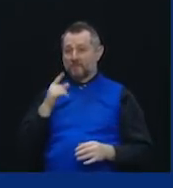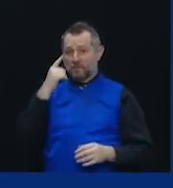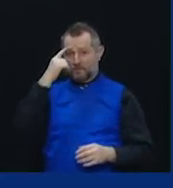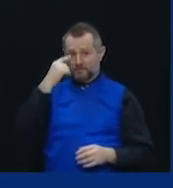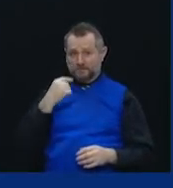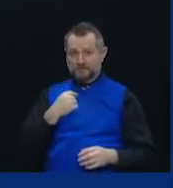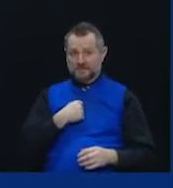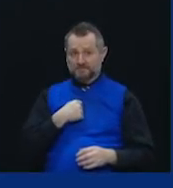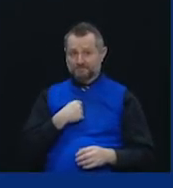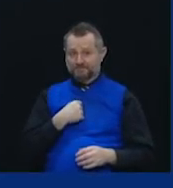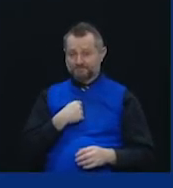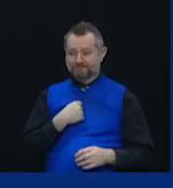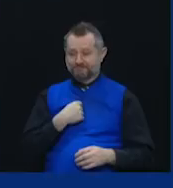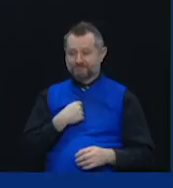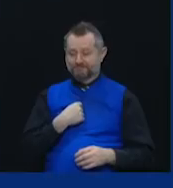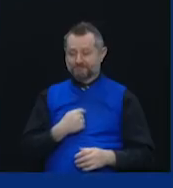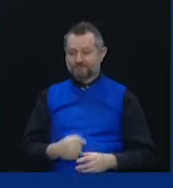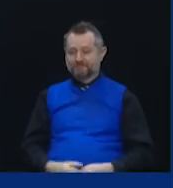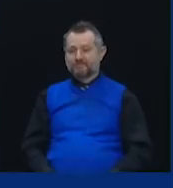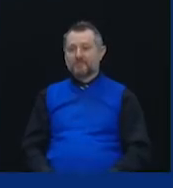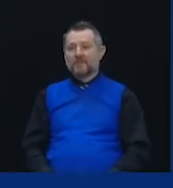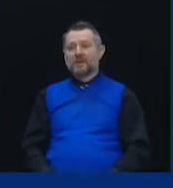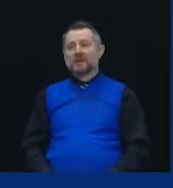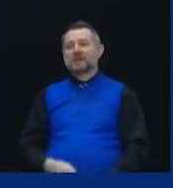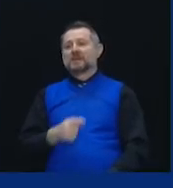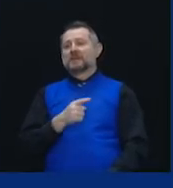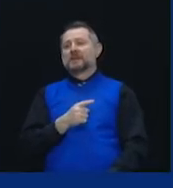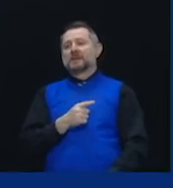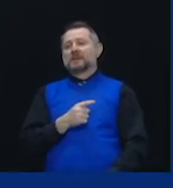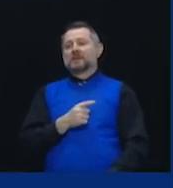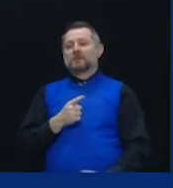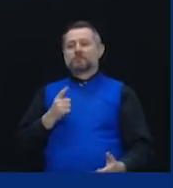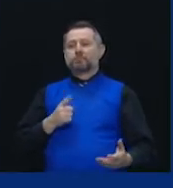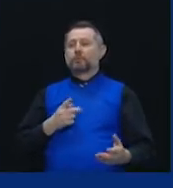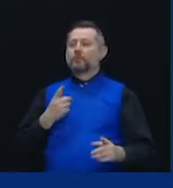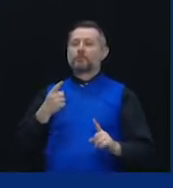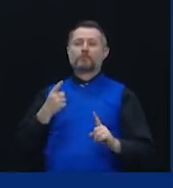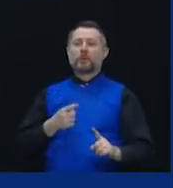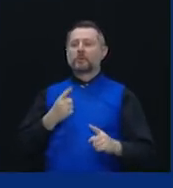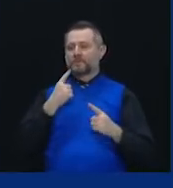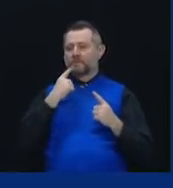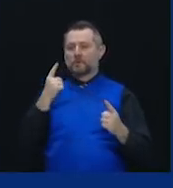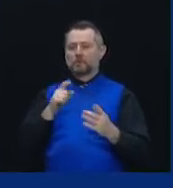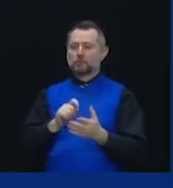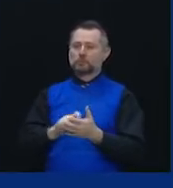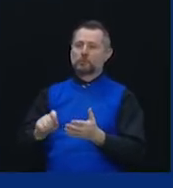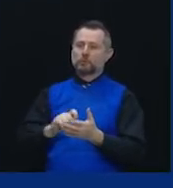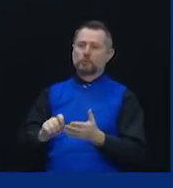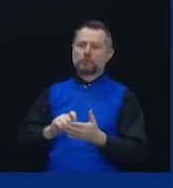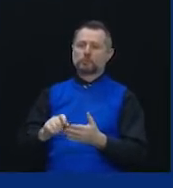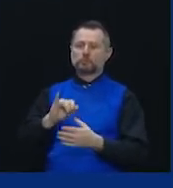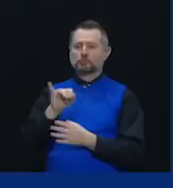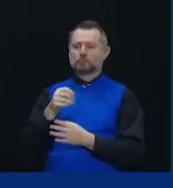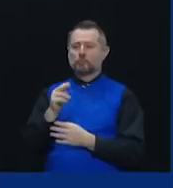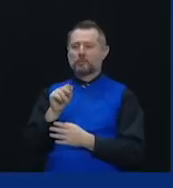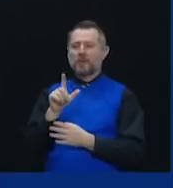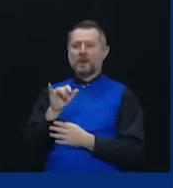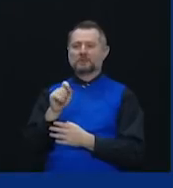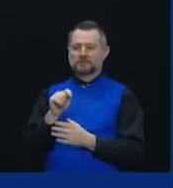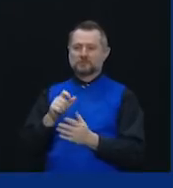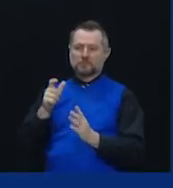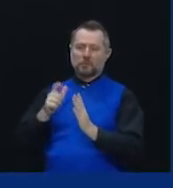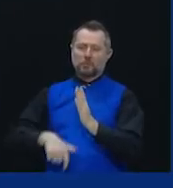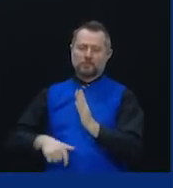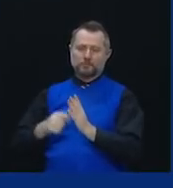it will make the point that a great journalist wrote in one of his last columns in New York. We just lost him,